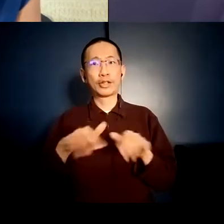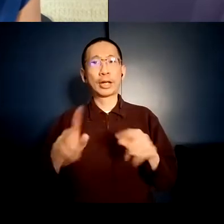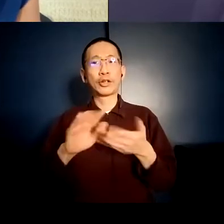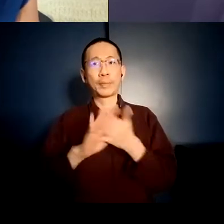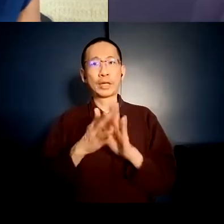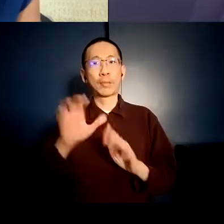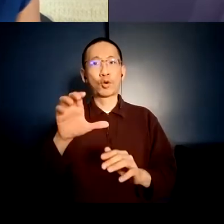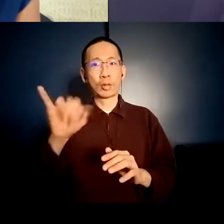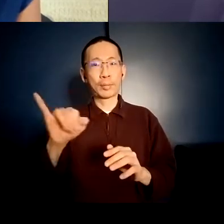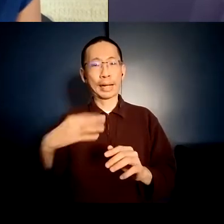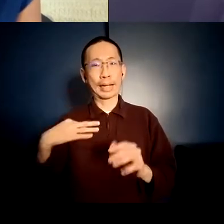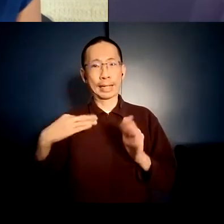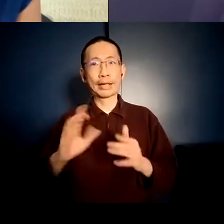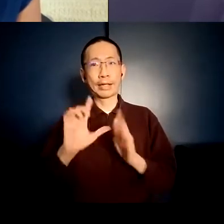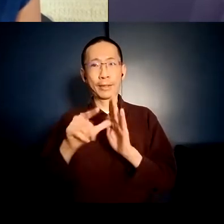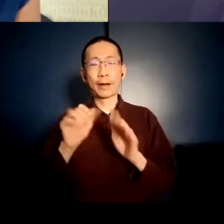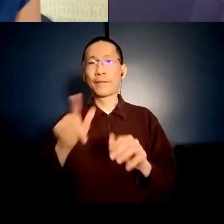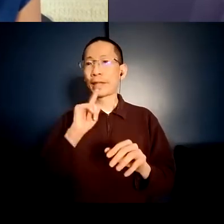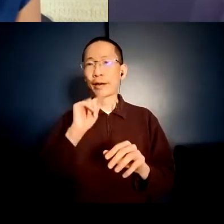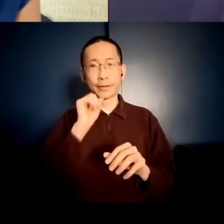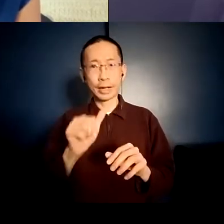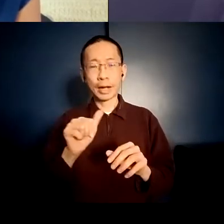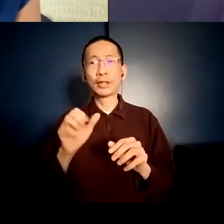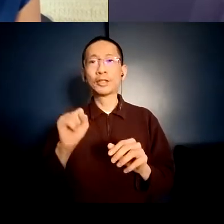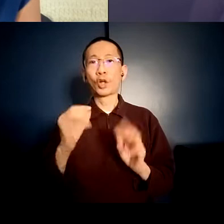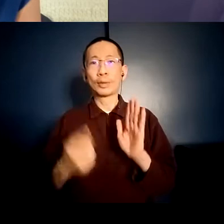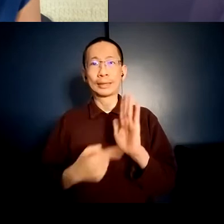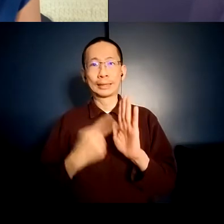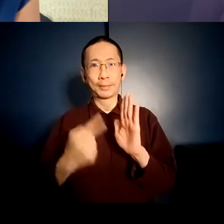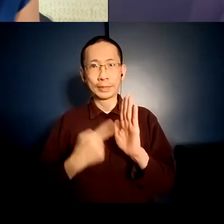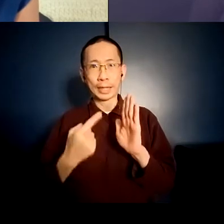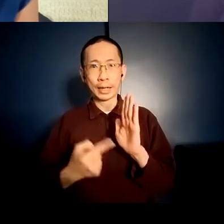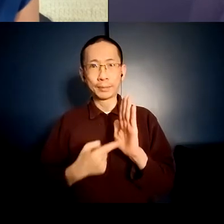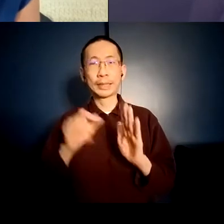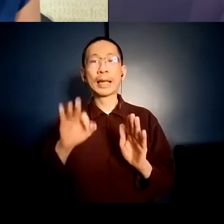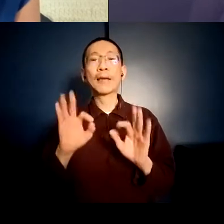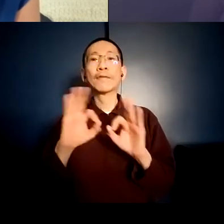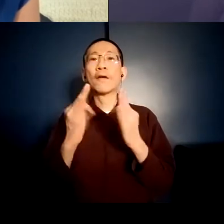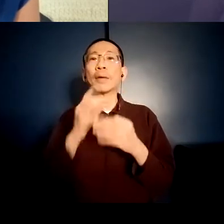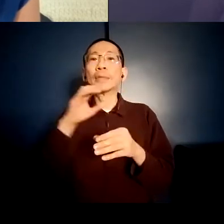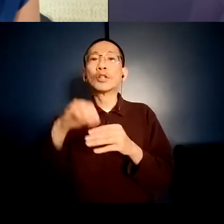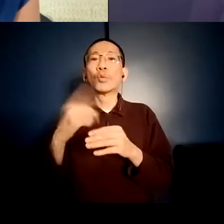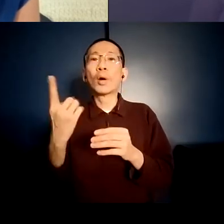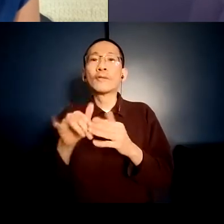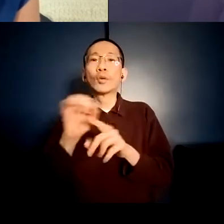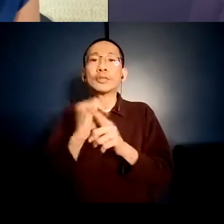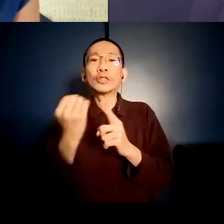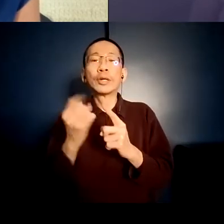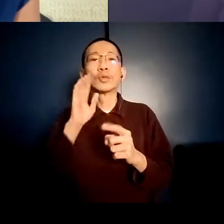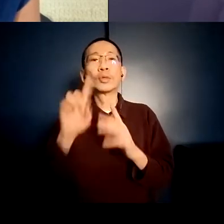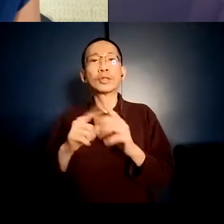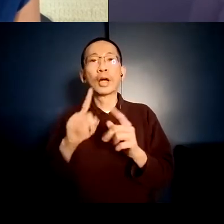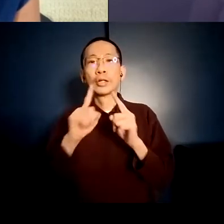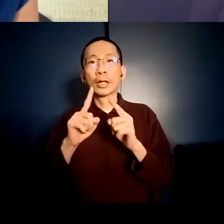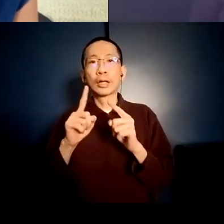cochlear implant candidate later if they aren't already. So sometimes, if a family's in one of those situations, we'll start talking about it a